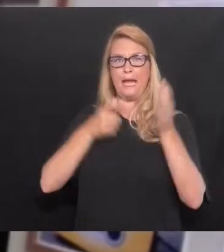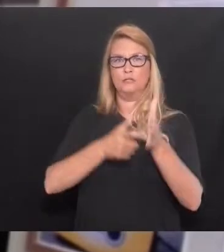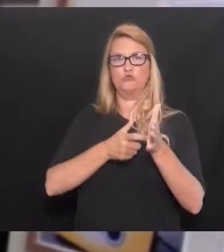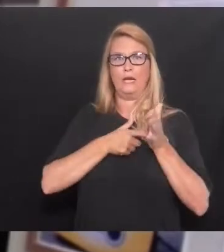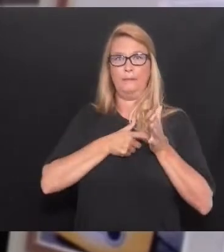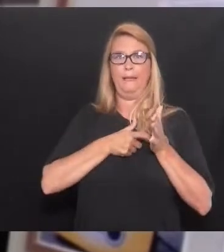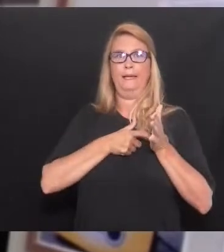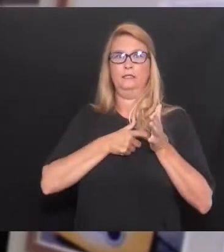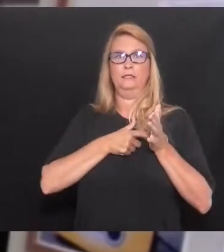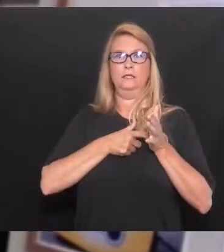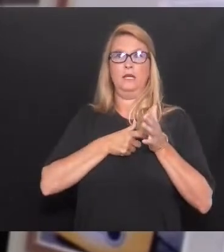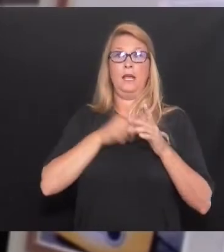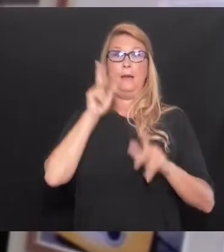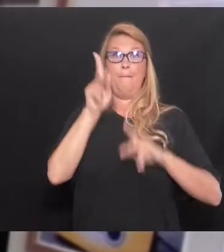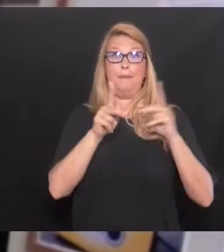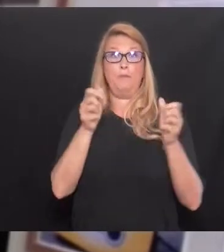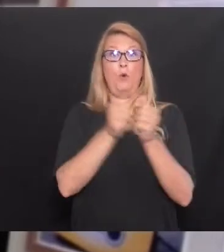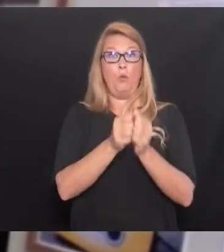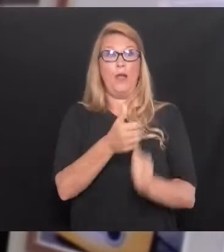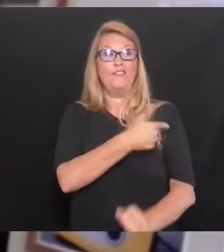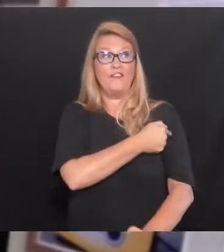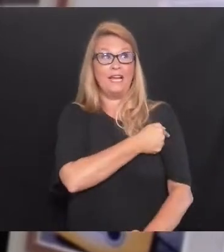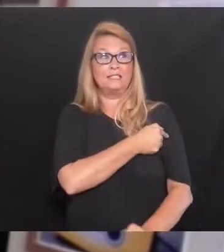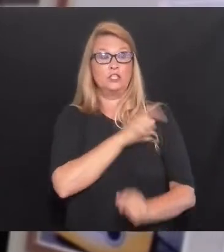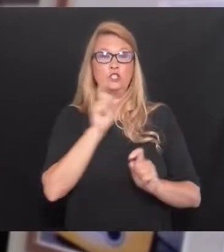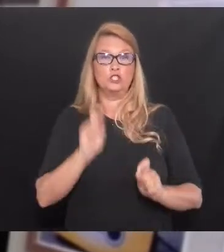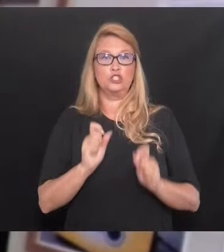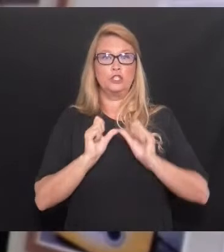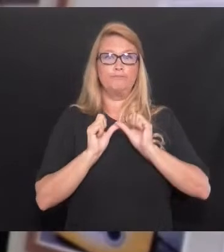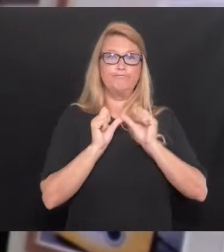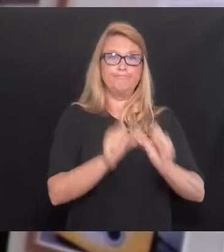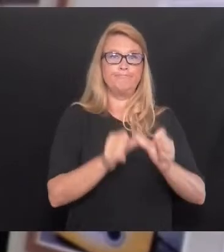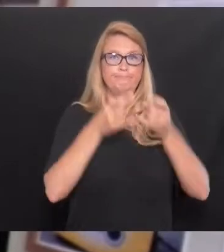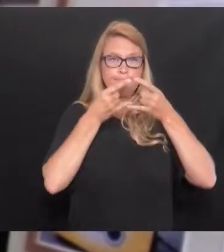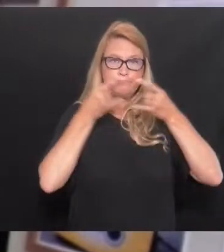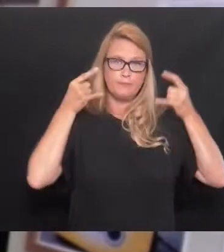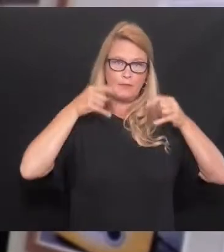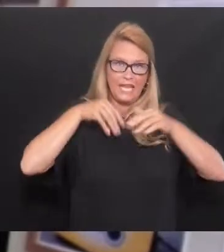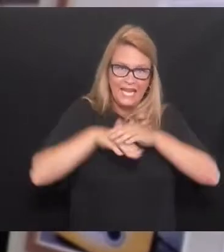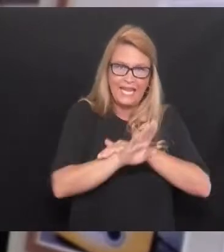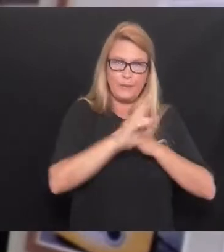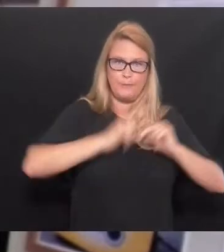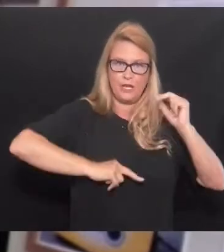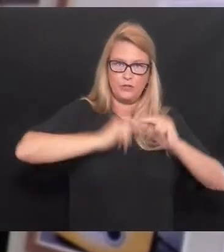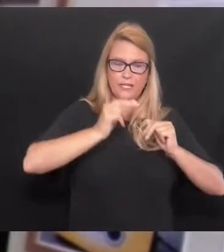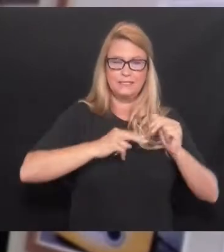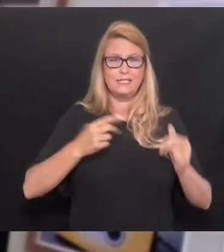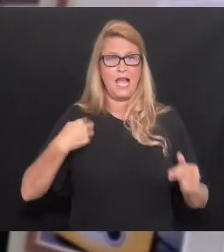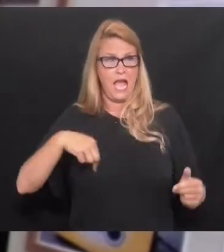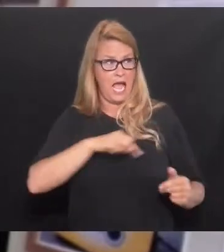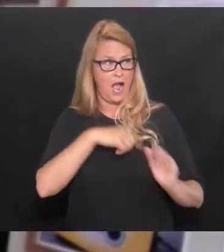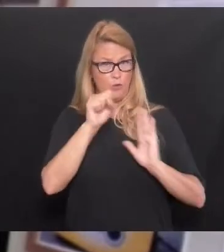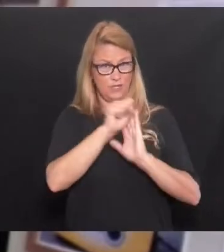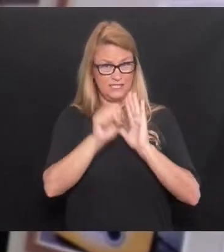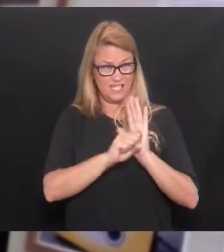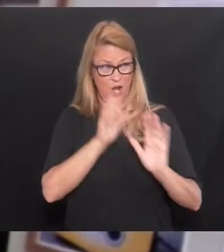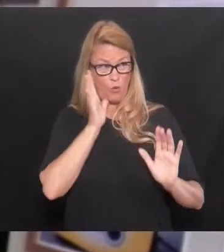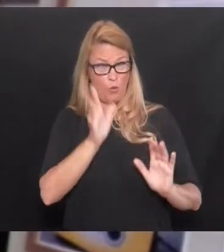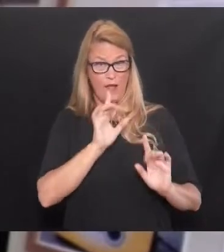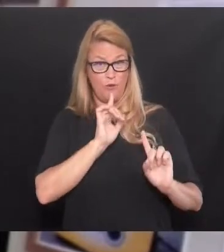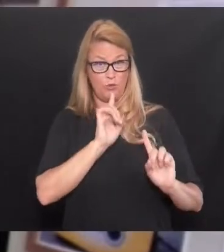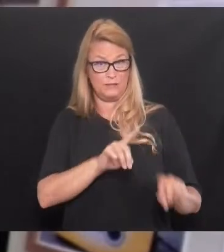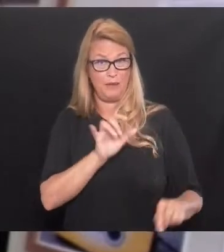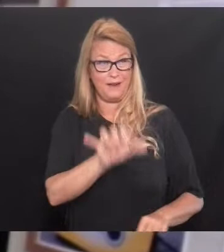even vaccinated people should probably resume wearing masks indoors. How will the state respond to that? Are there any plans